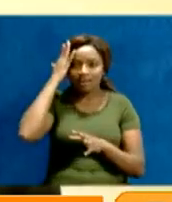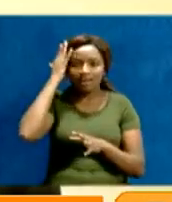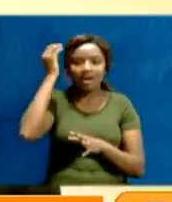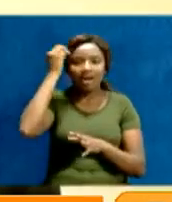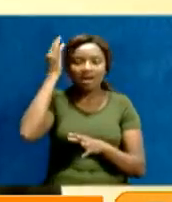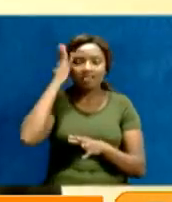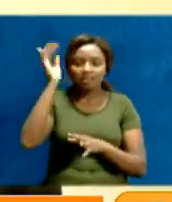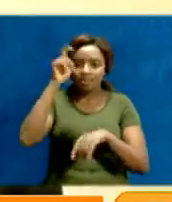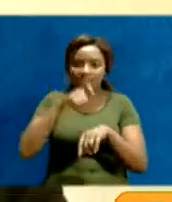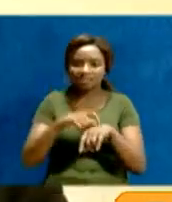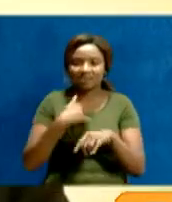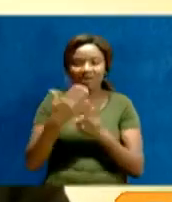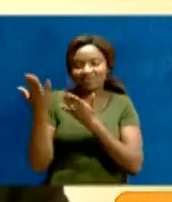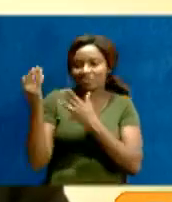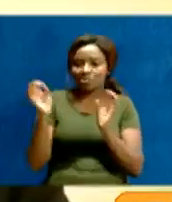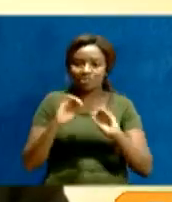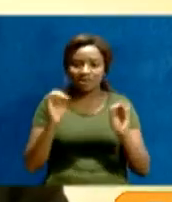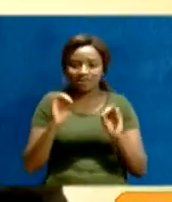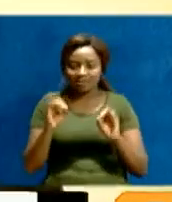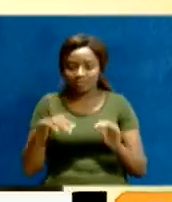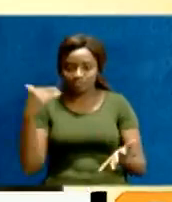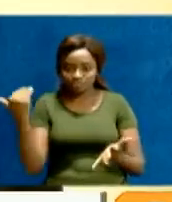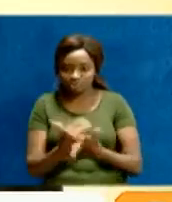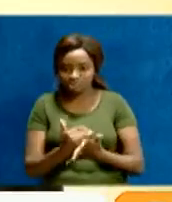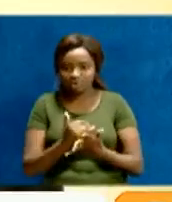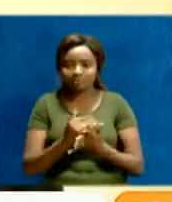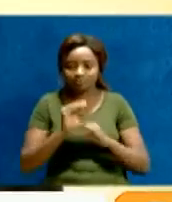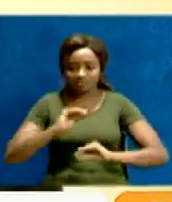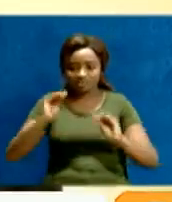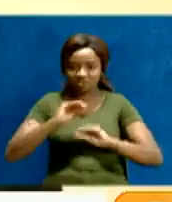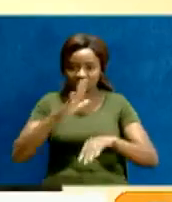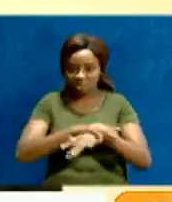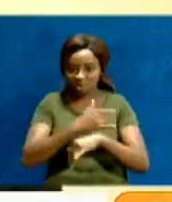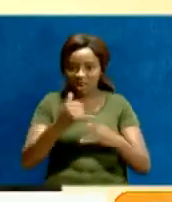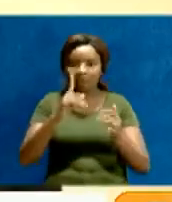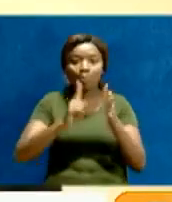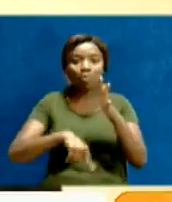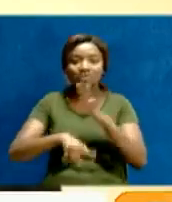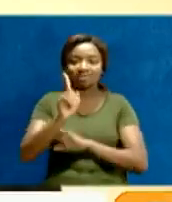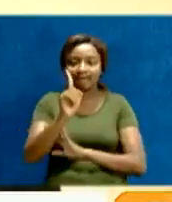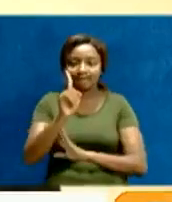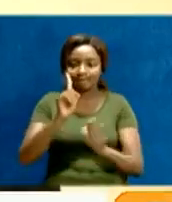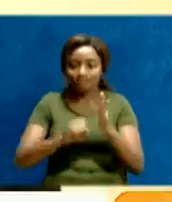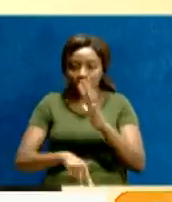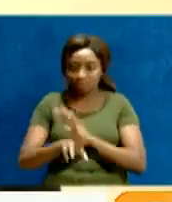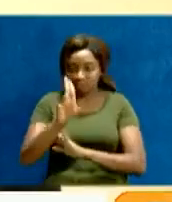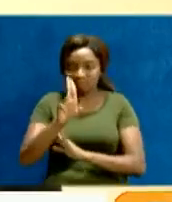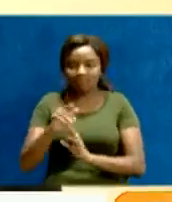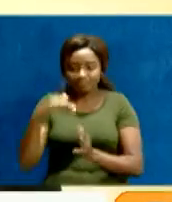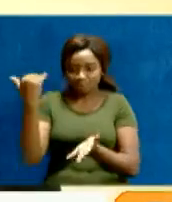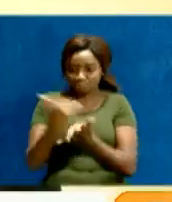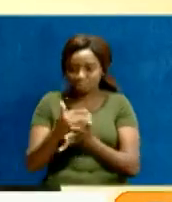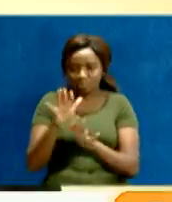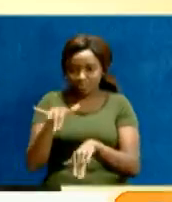tumekosa matumaini, na kwa hivyo tukasimamisha ile ya WhatsApp, tukasema sasa tugoje ili shule